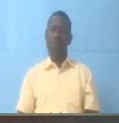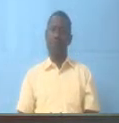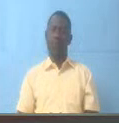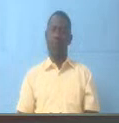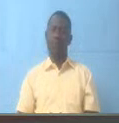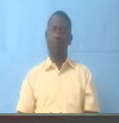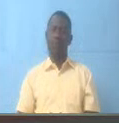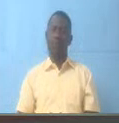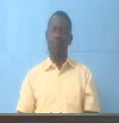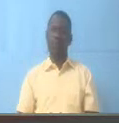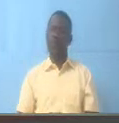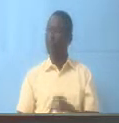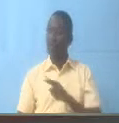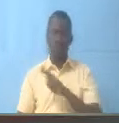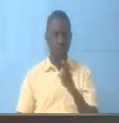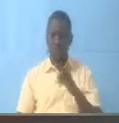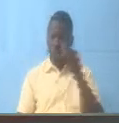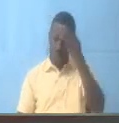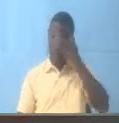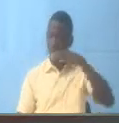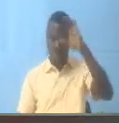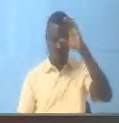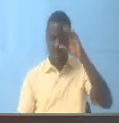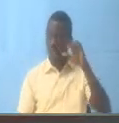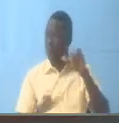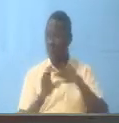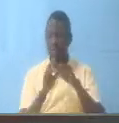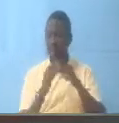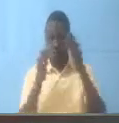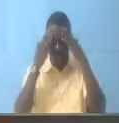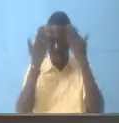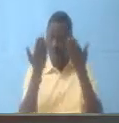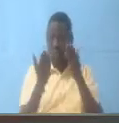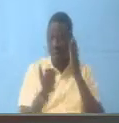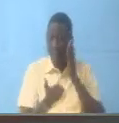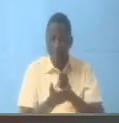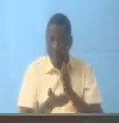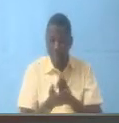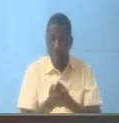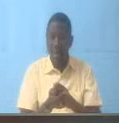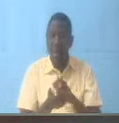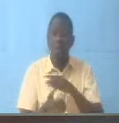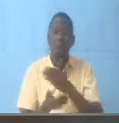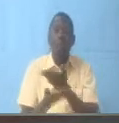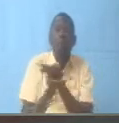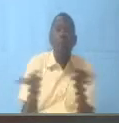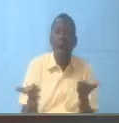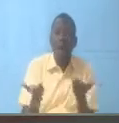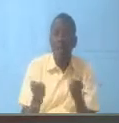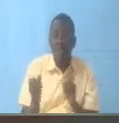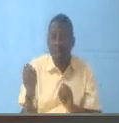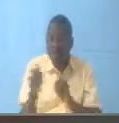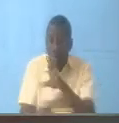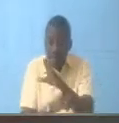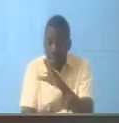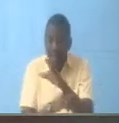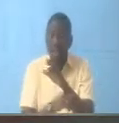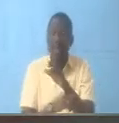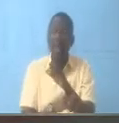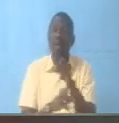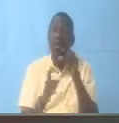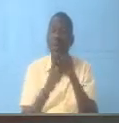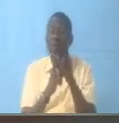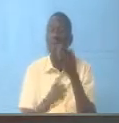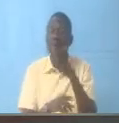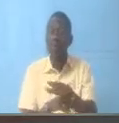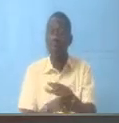know for certain where the orders came from. I'm saying that this is what people were saying. We didn't